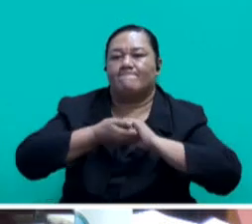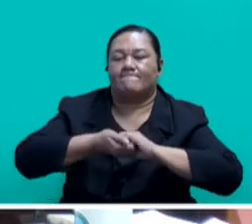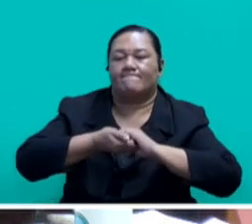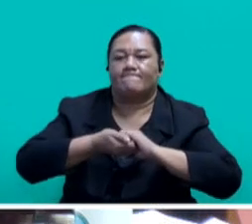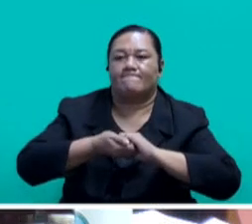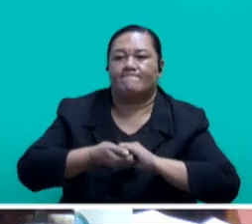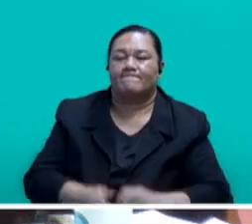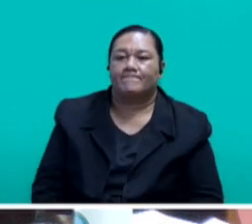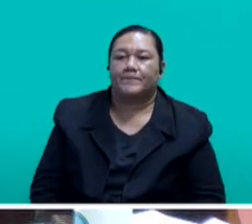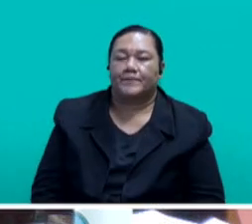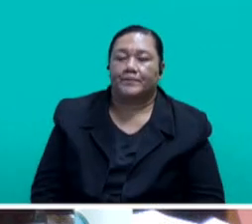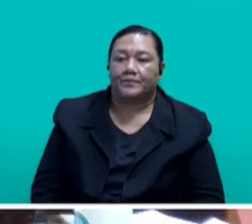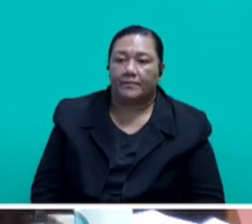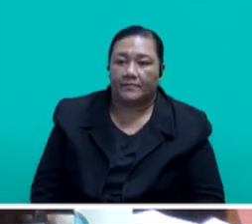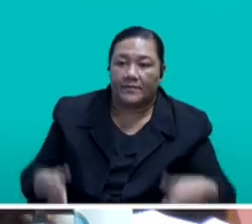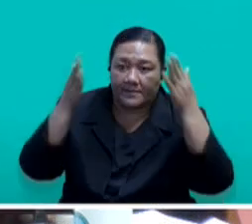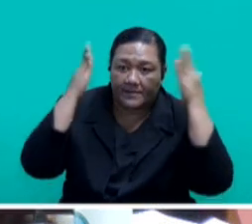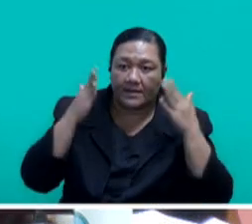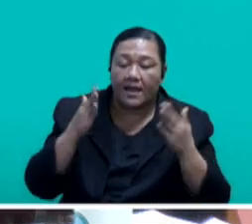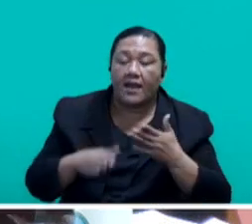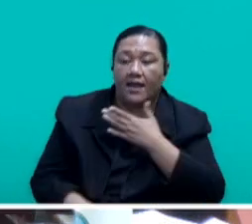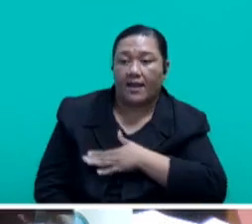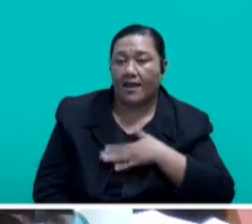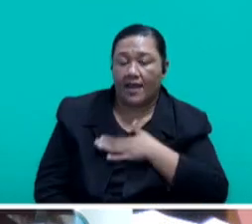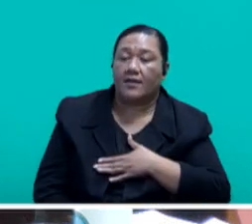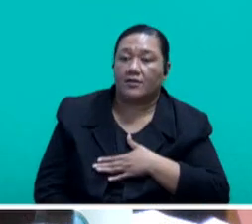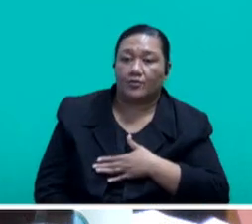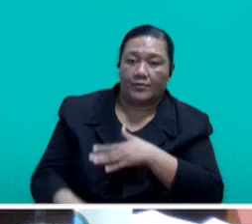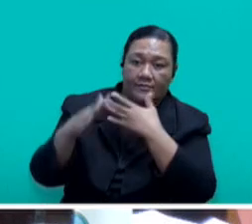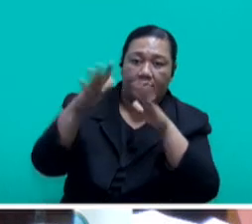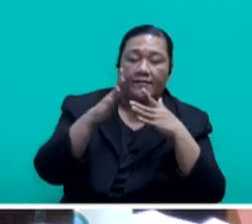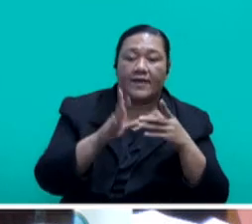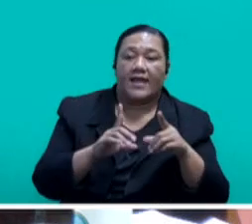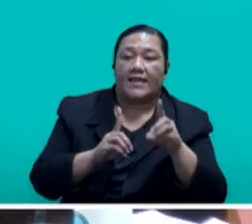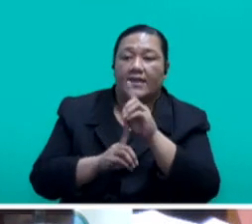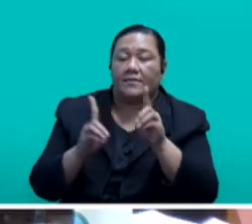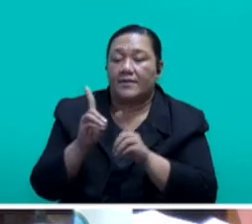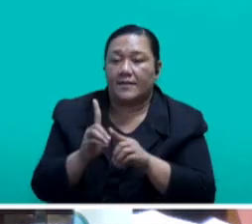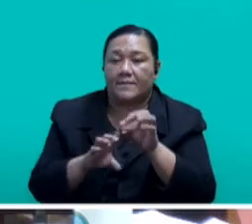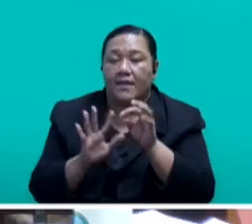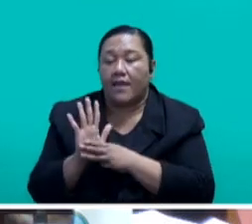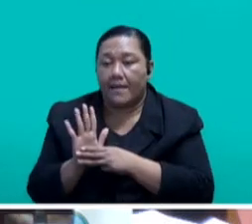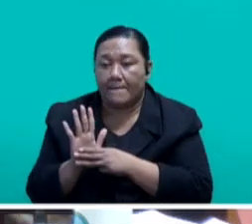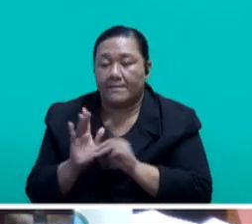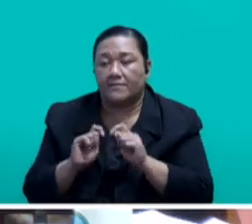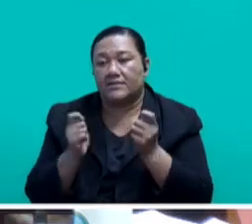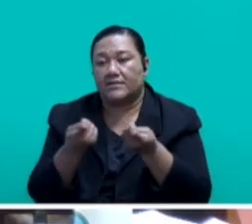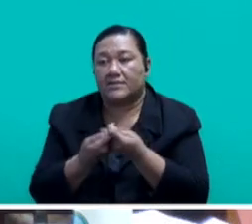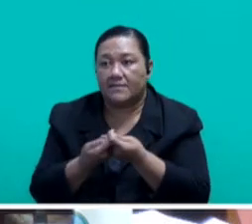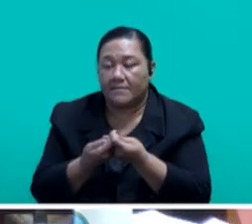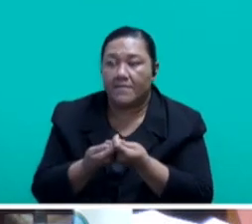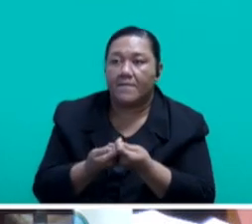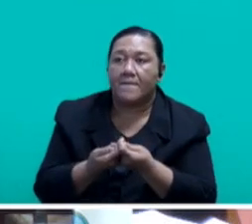Mr. Speaker, I would like to acknowledge the Deputy Prime Minister's team at the Ministry of Finance for a